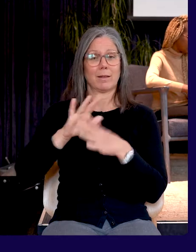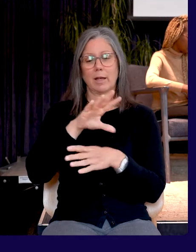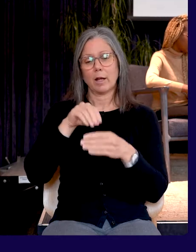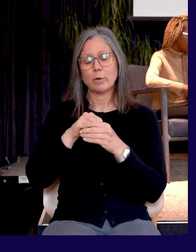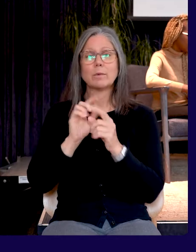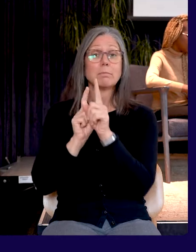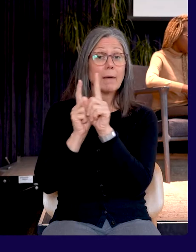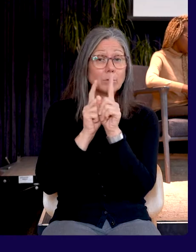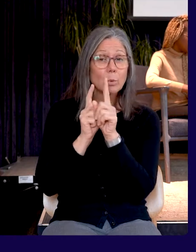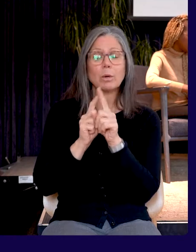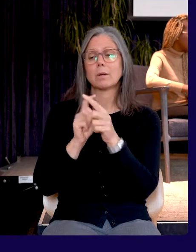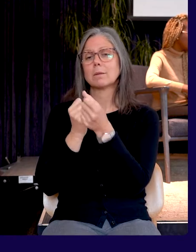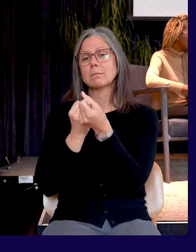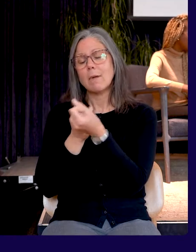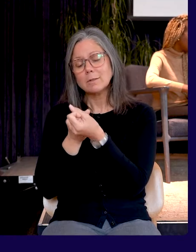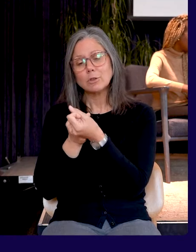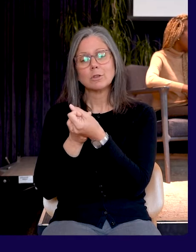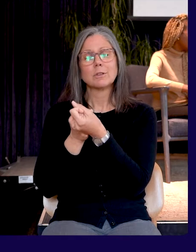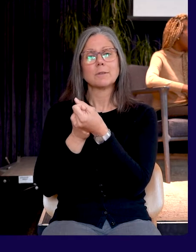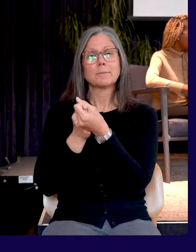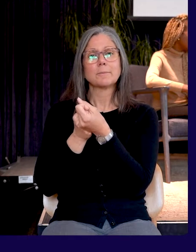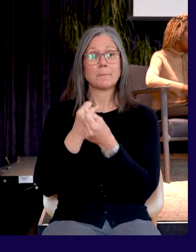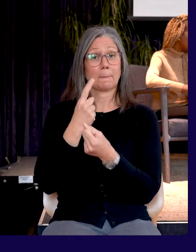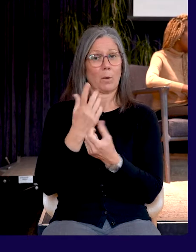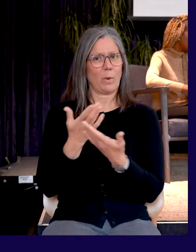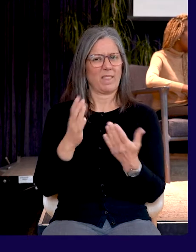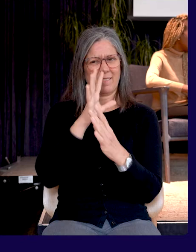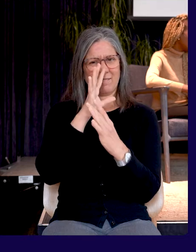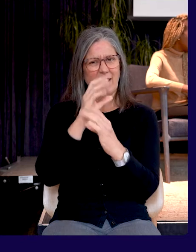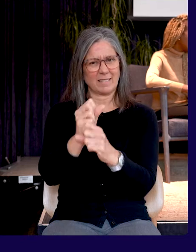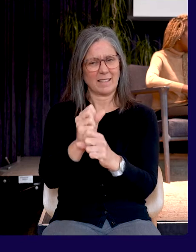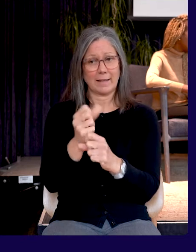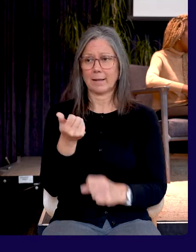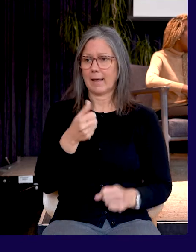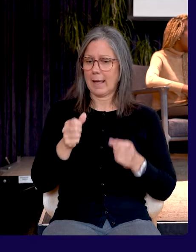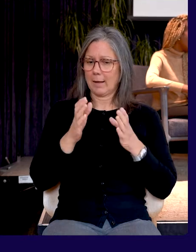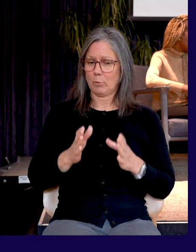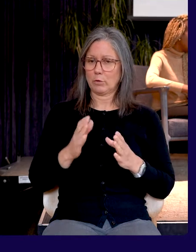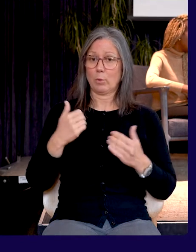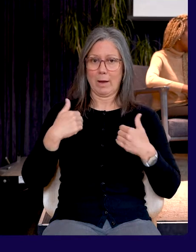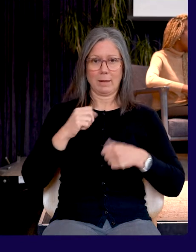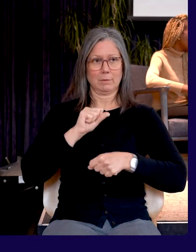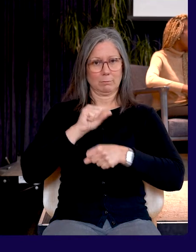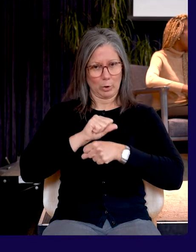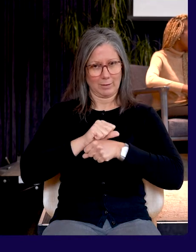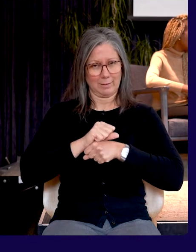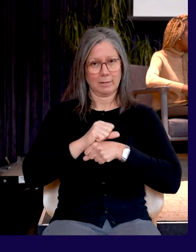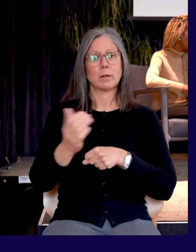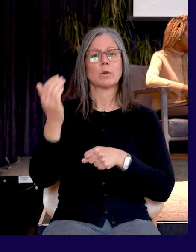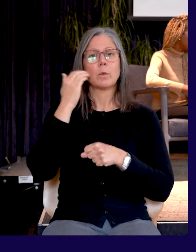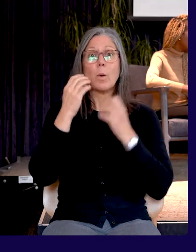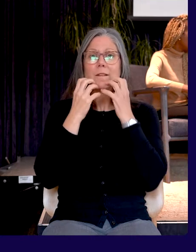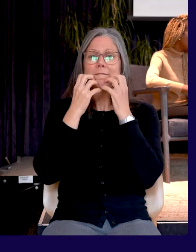finding a mentor, finding a sponsor. And one of the things I find fascinating about that is that anyone who is employed knows the value and